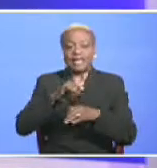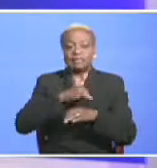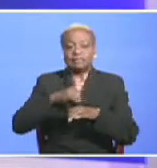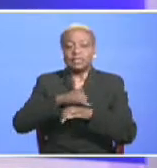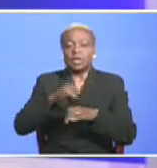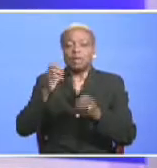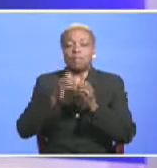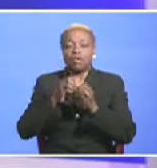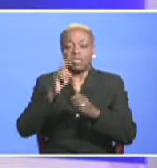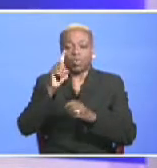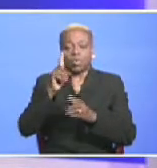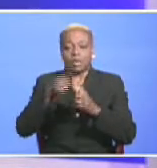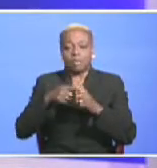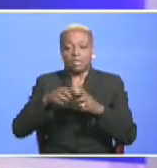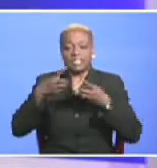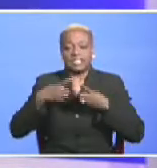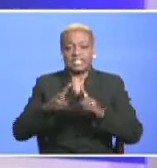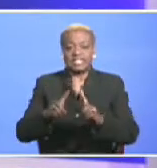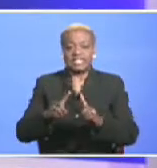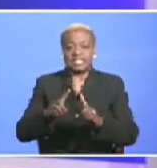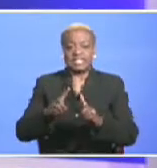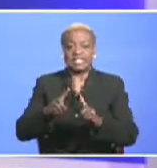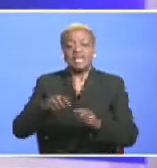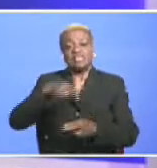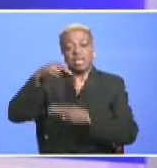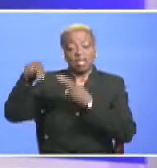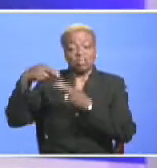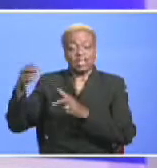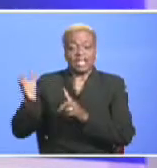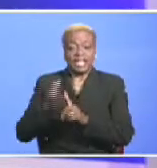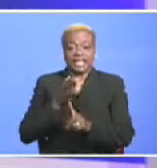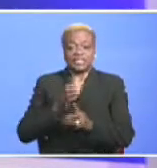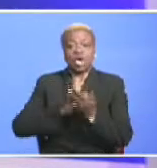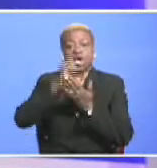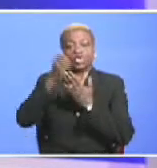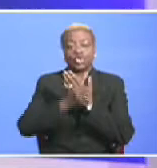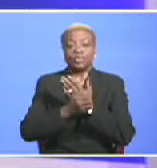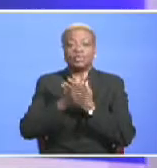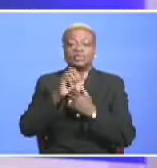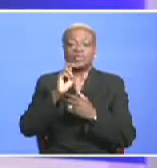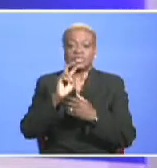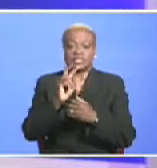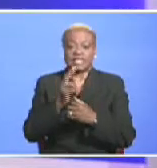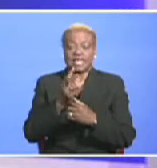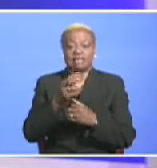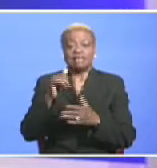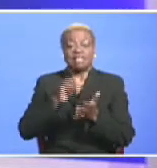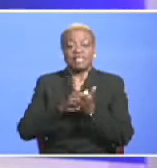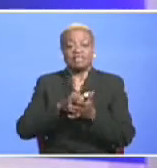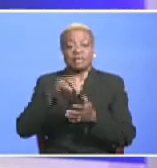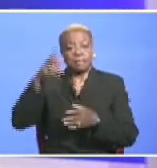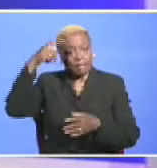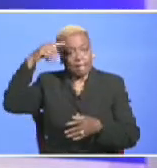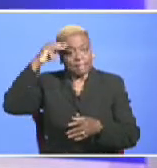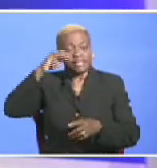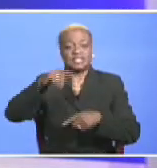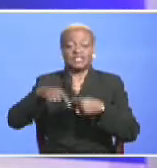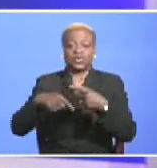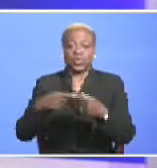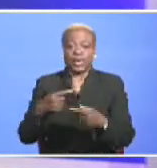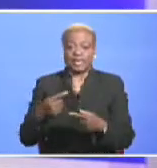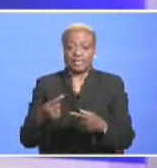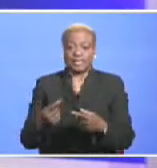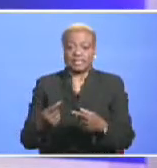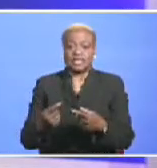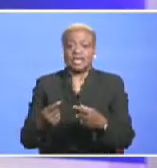Dorian hit. It was on October 2nd that the Prime Minister led a delegation of cabinet ministers to the island. The delegation got a